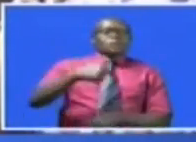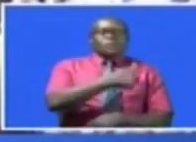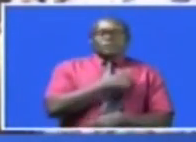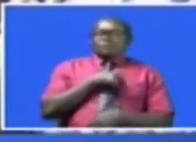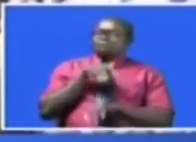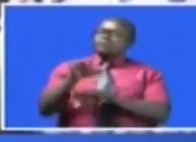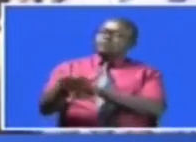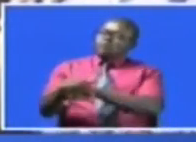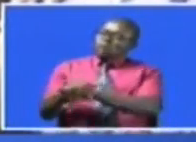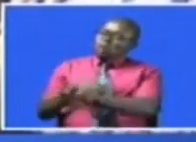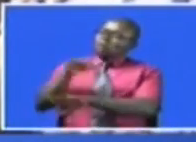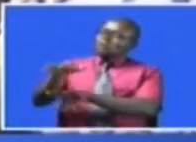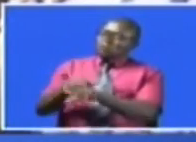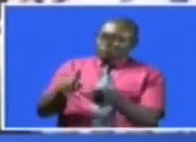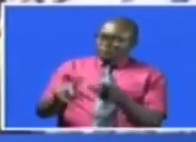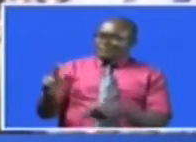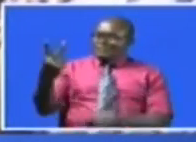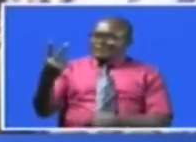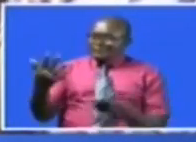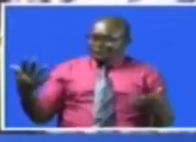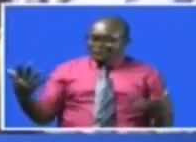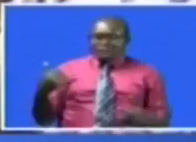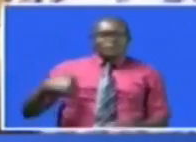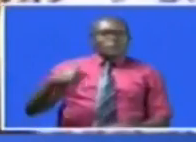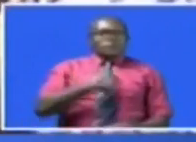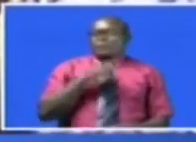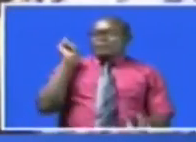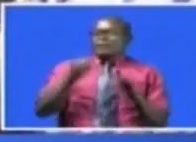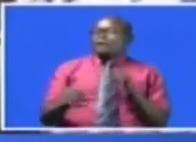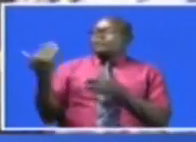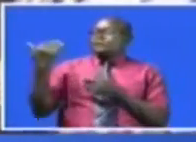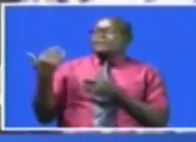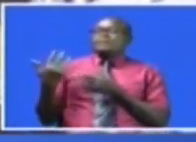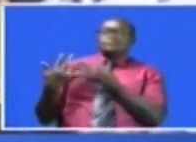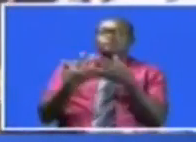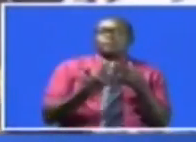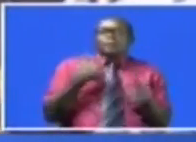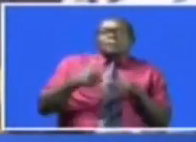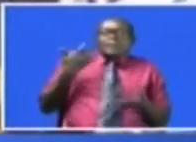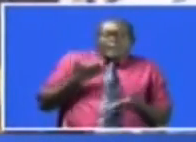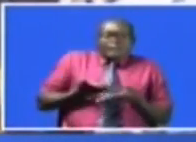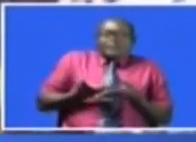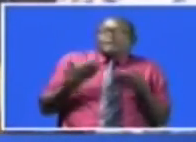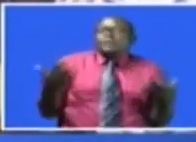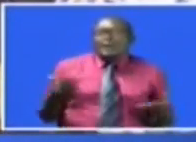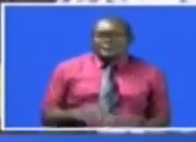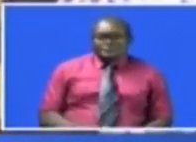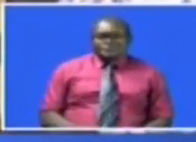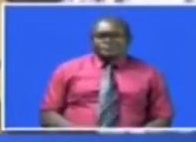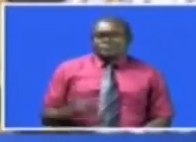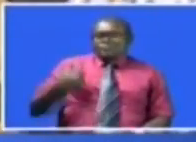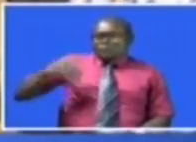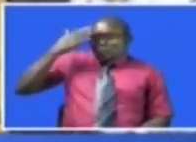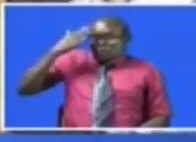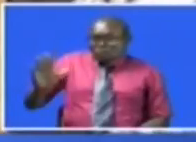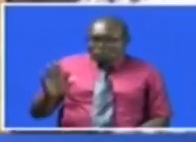slow. The other thing is that we cannot be expected to convict when there's no evidence. But you also don't